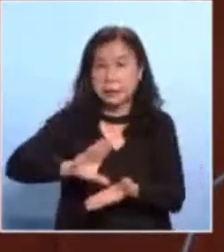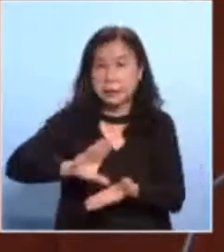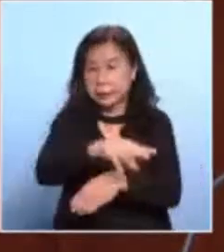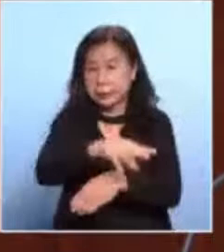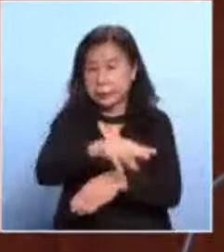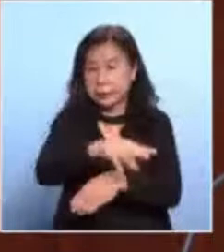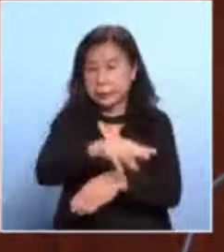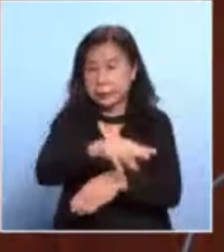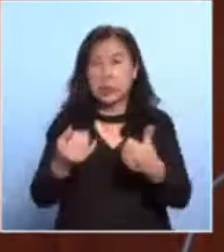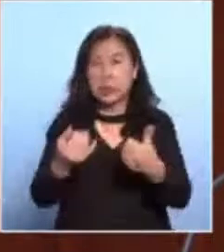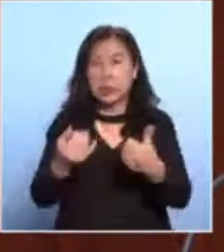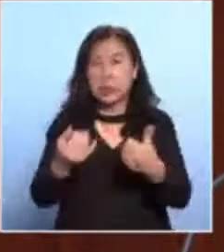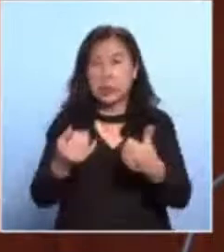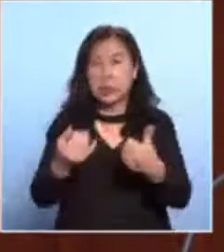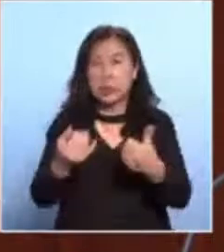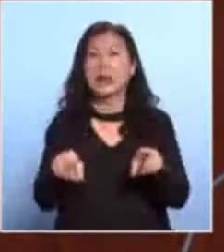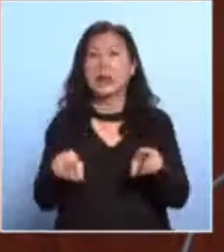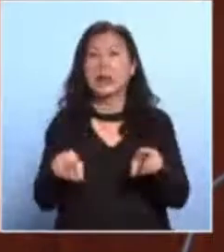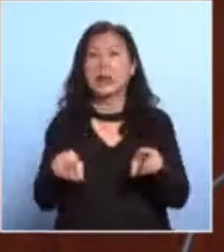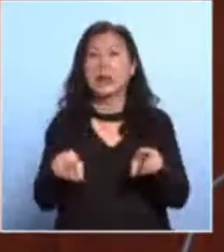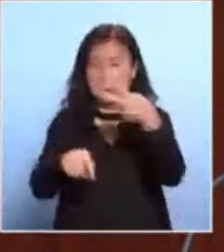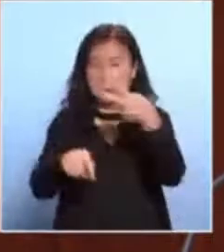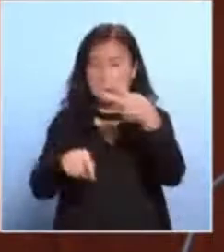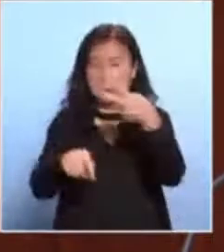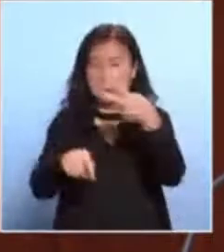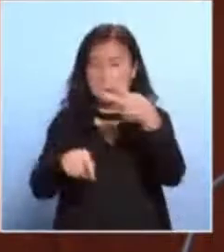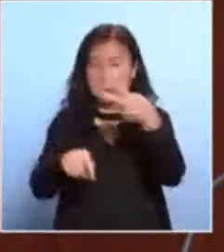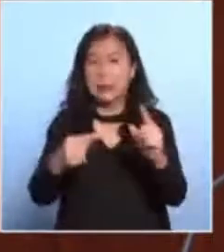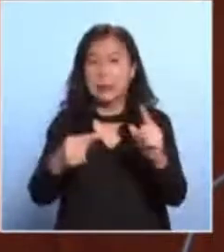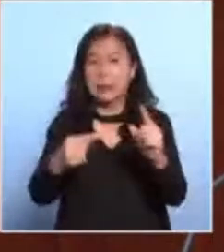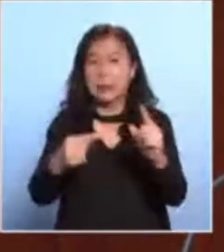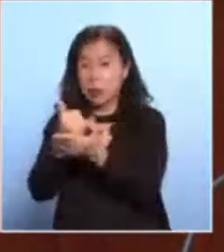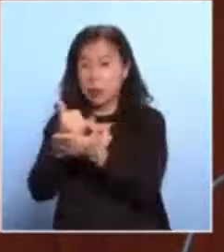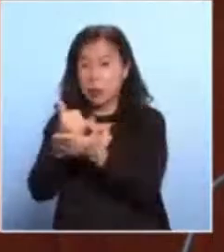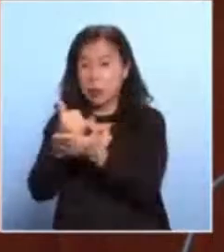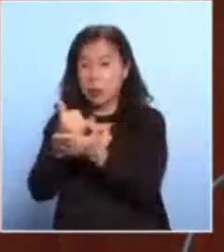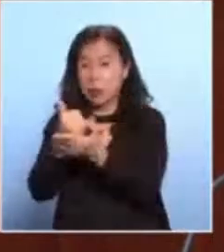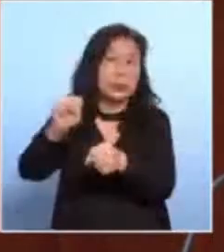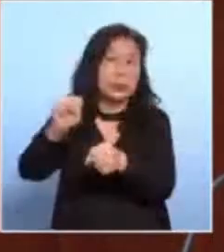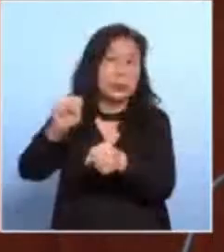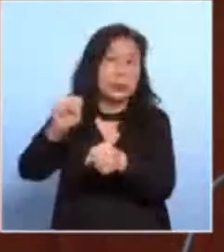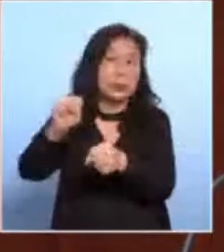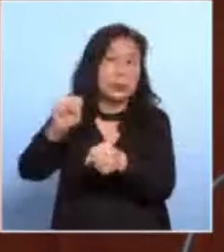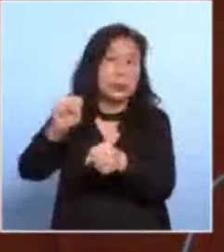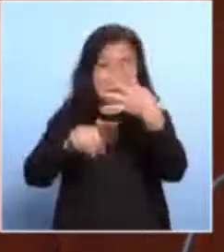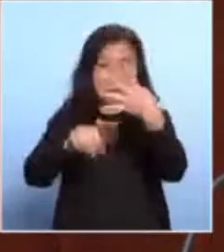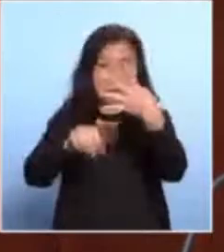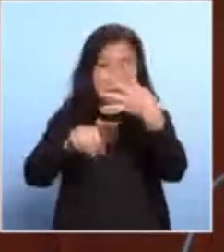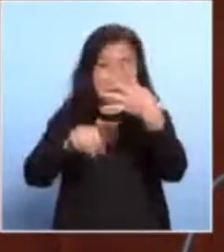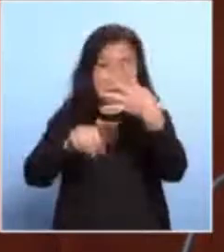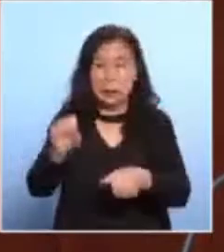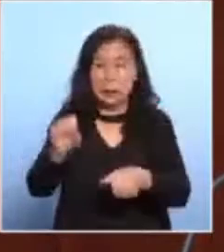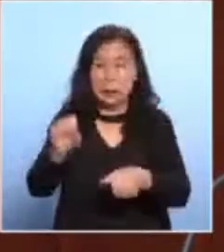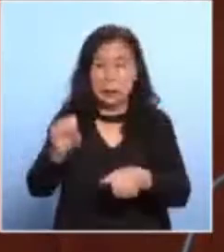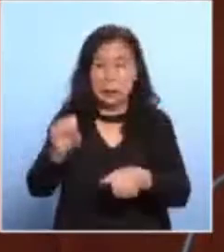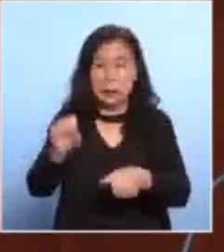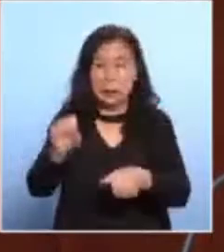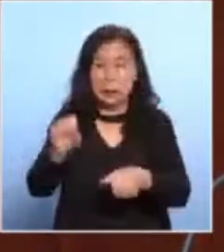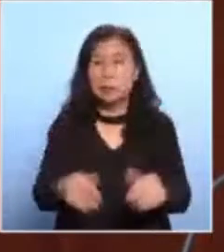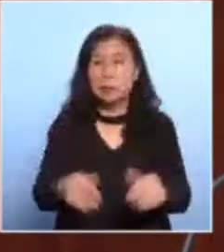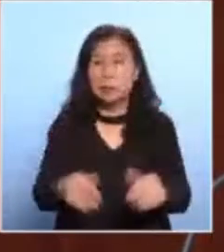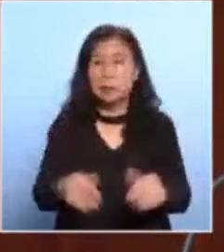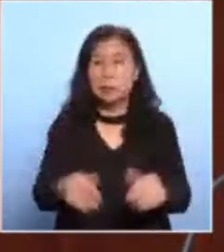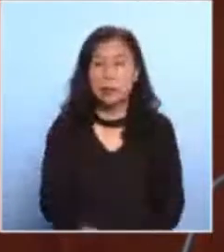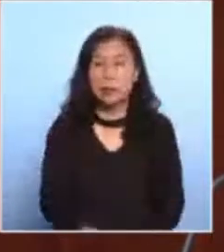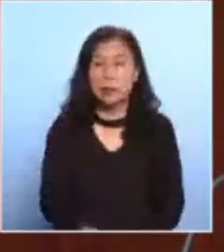increasing the number of mentees from 2,800 to 4,000, with an extension to cover secondary 4 students,